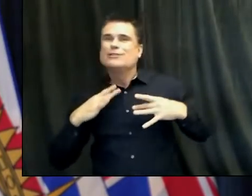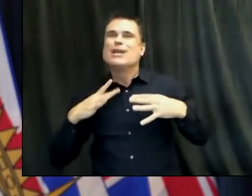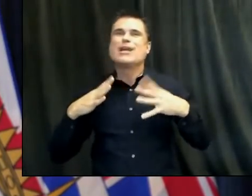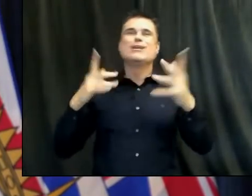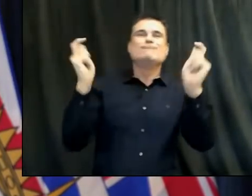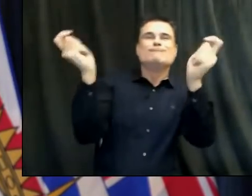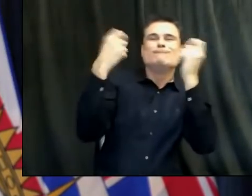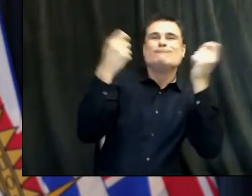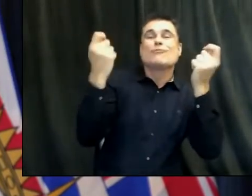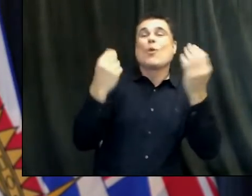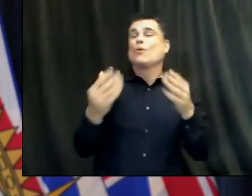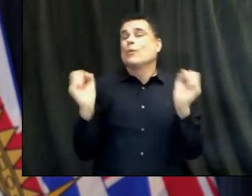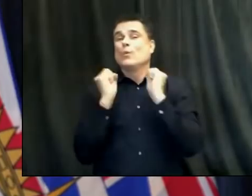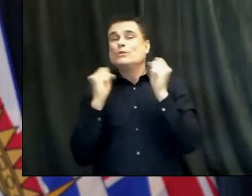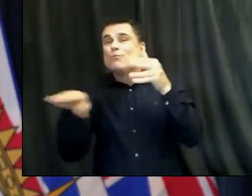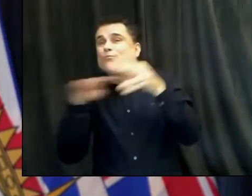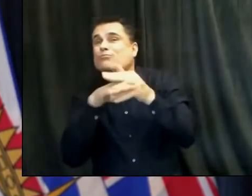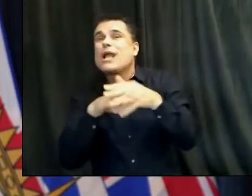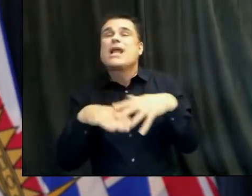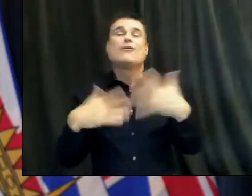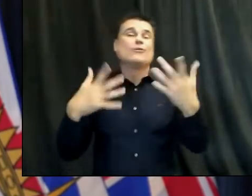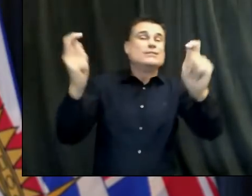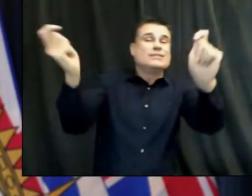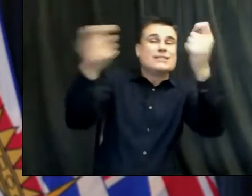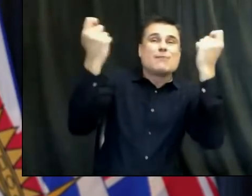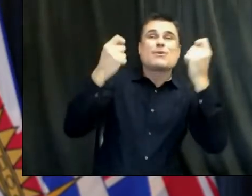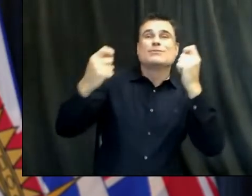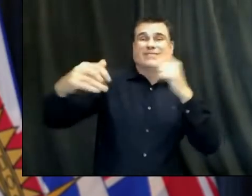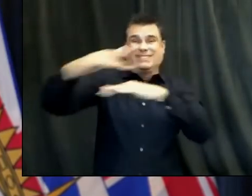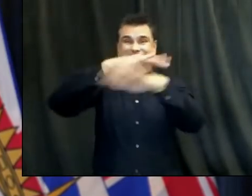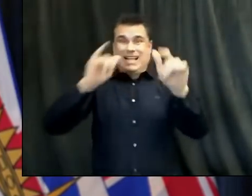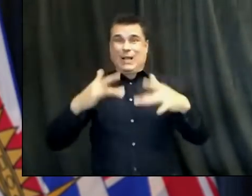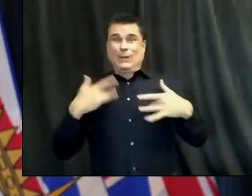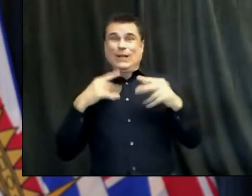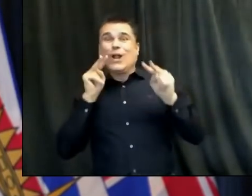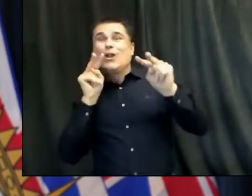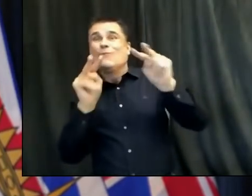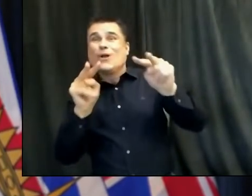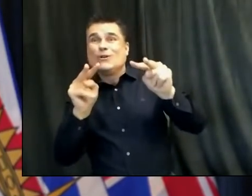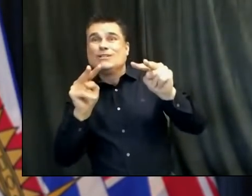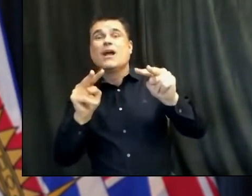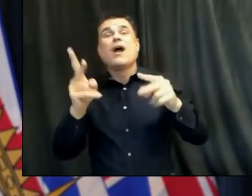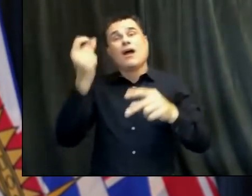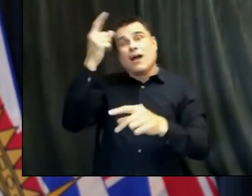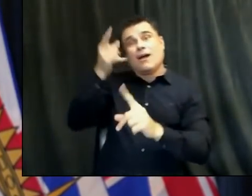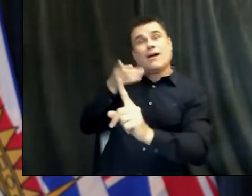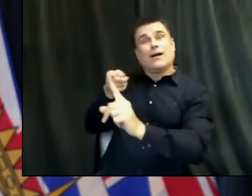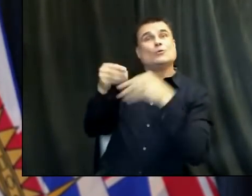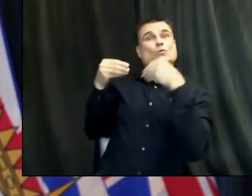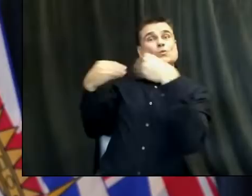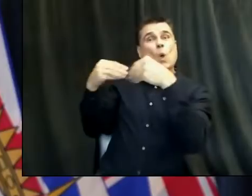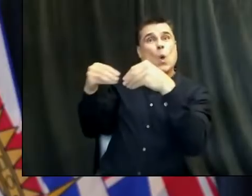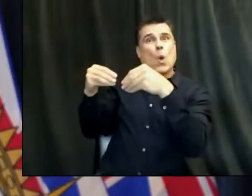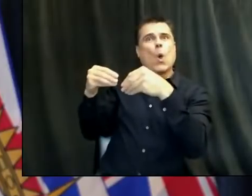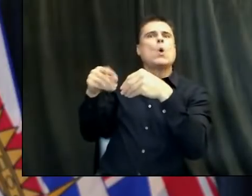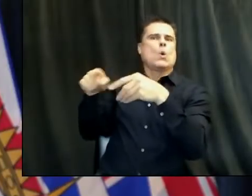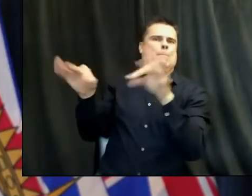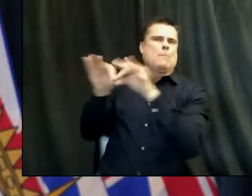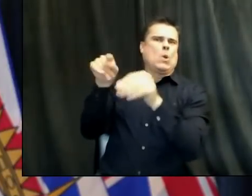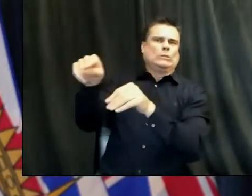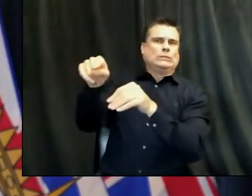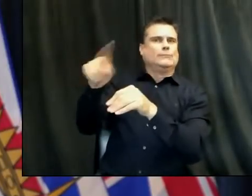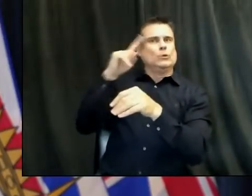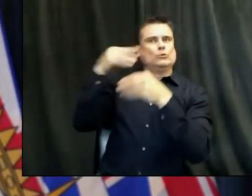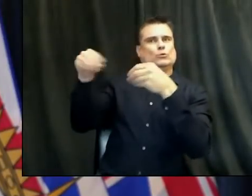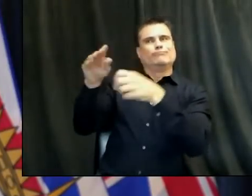some, preparations are underway. And for many retailers I know out there, this is a very big time of year, whether